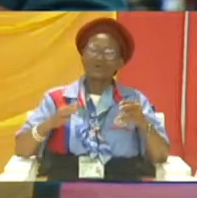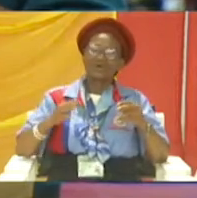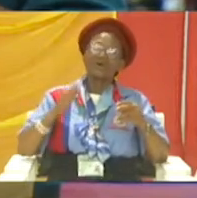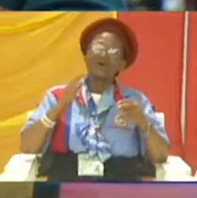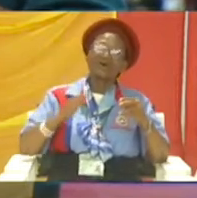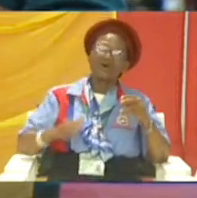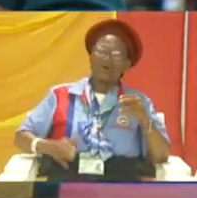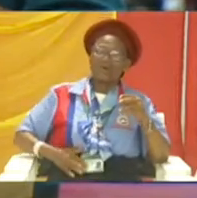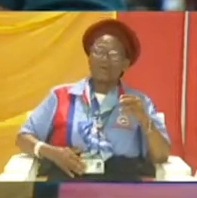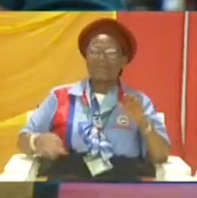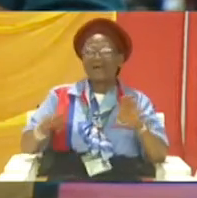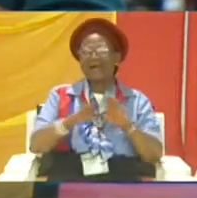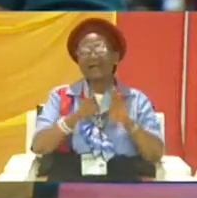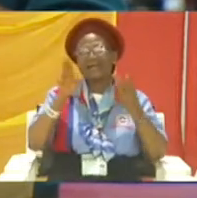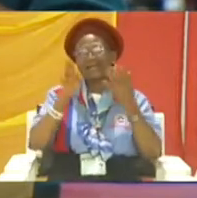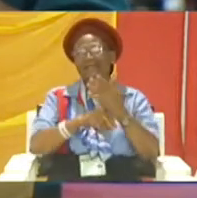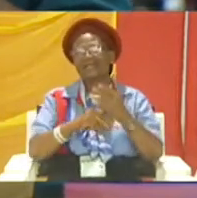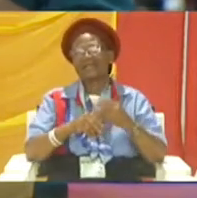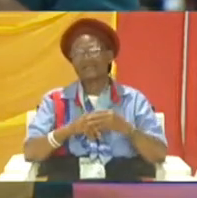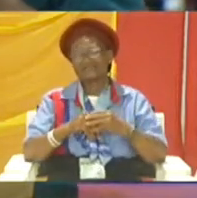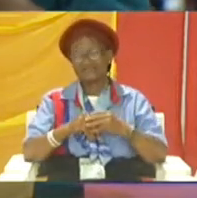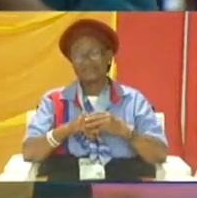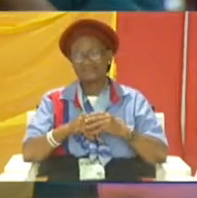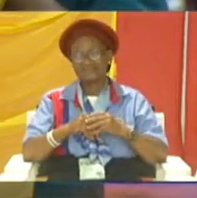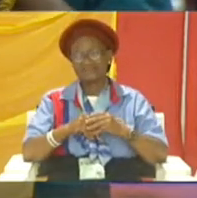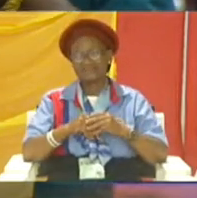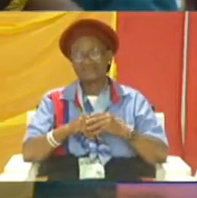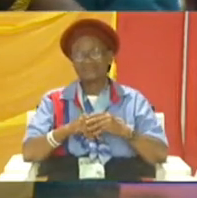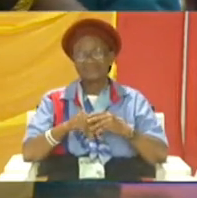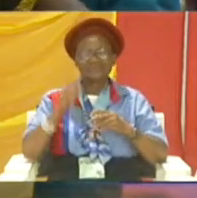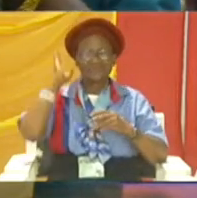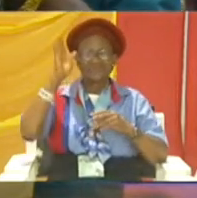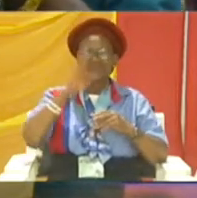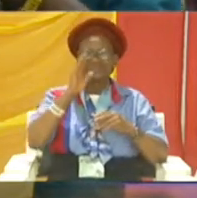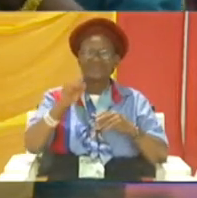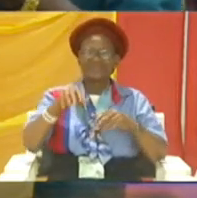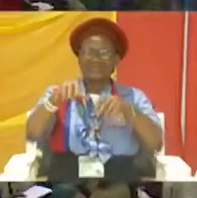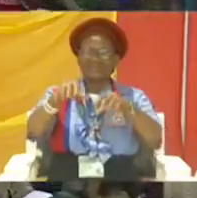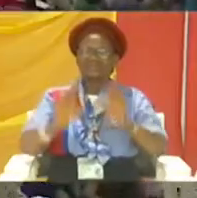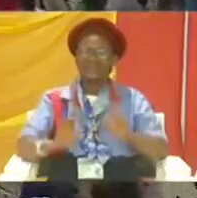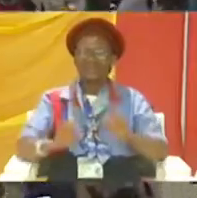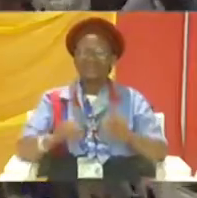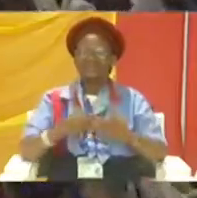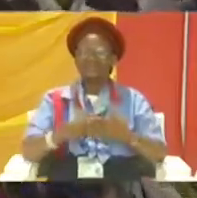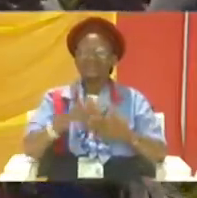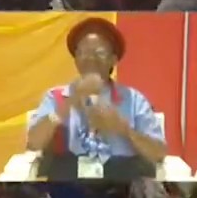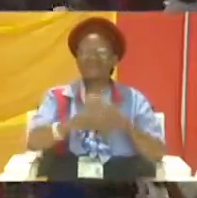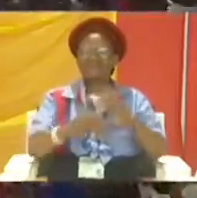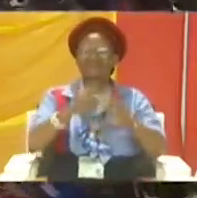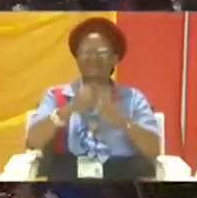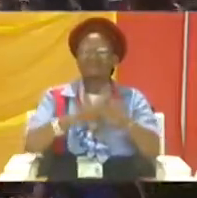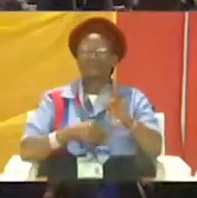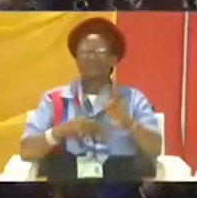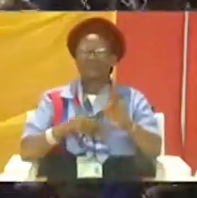barrenness will be buried next month.